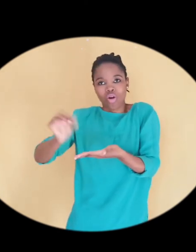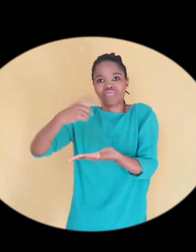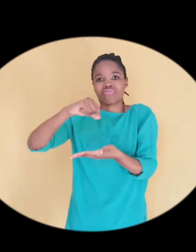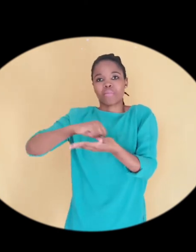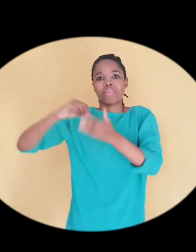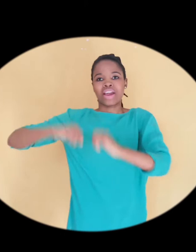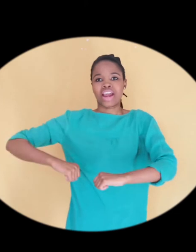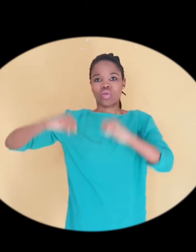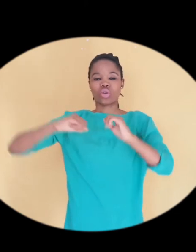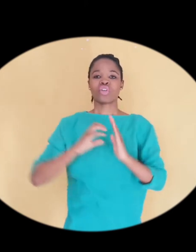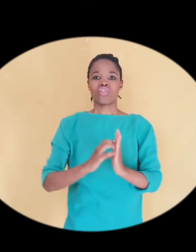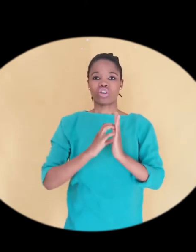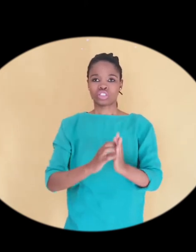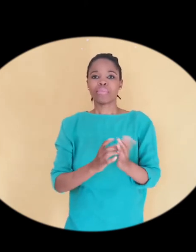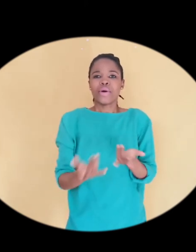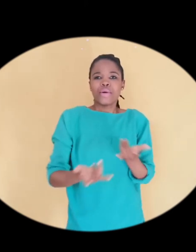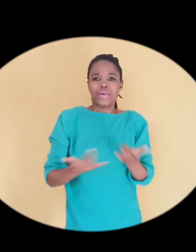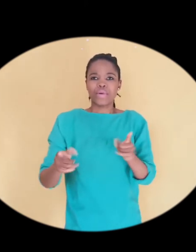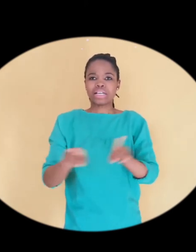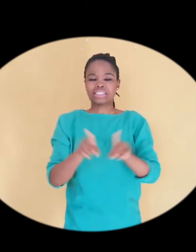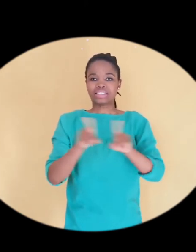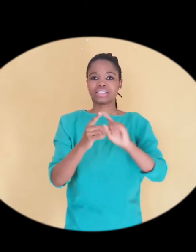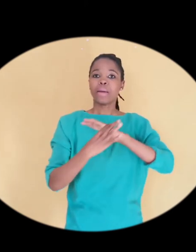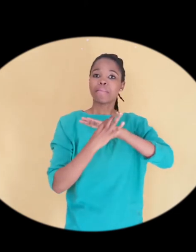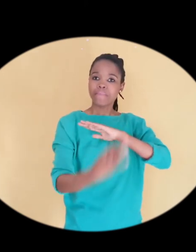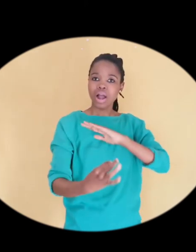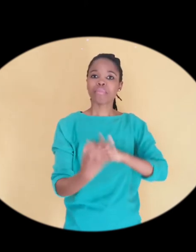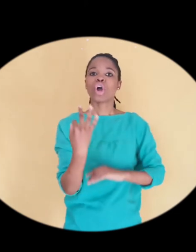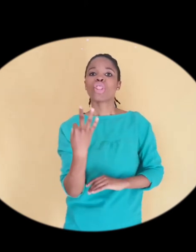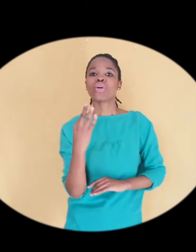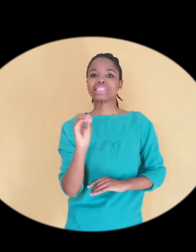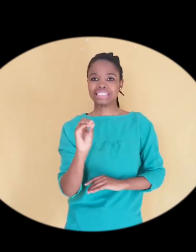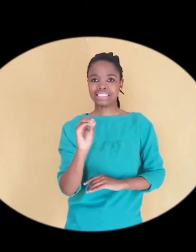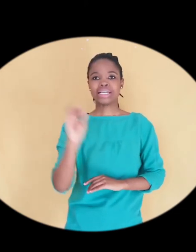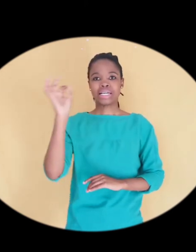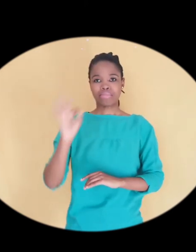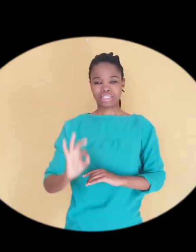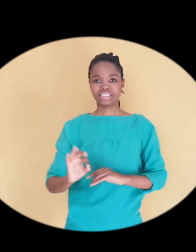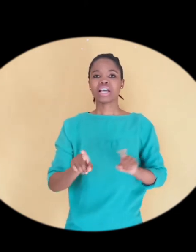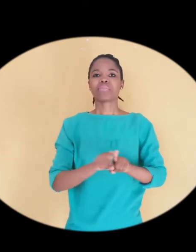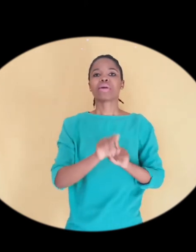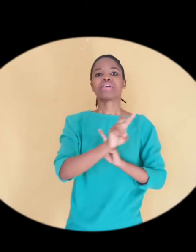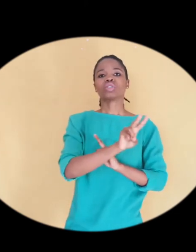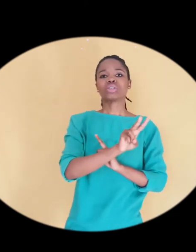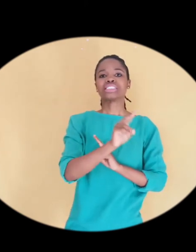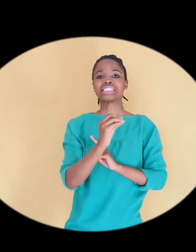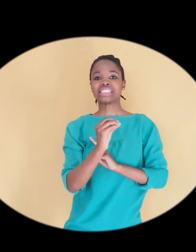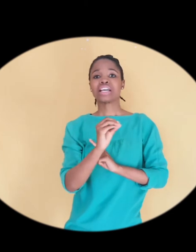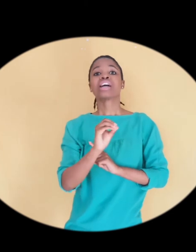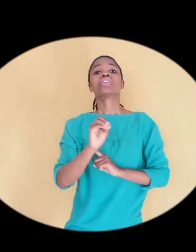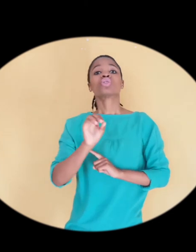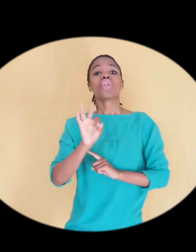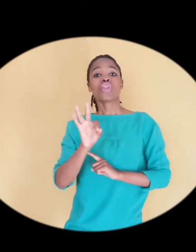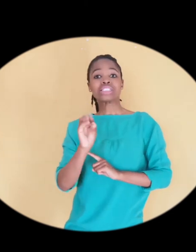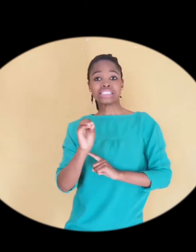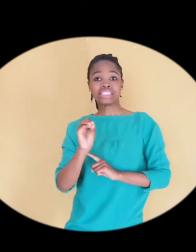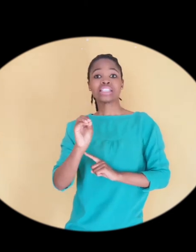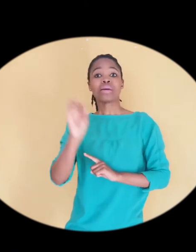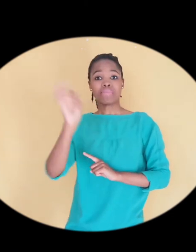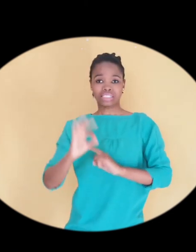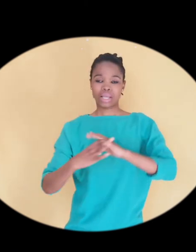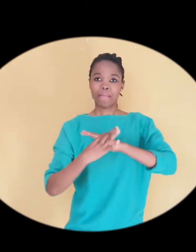agreement. So independent bookshops will want 30%, anywhere between 25 and 35%,